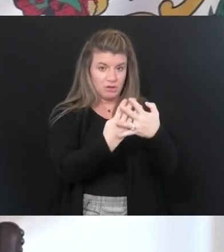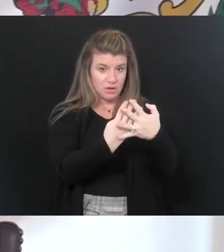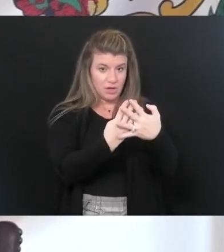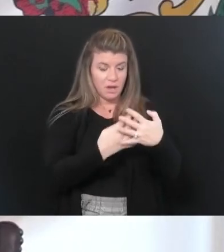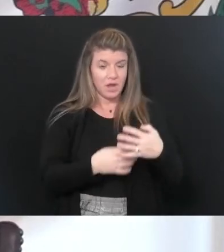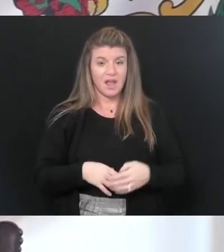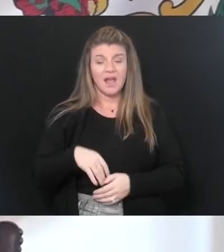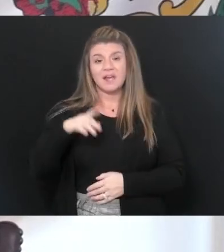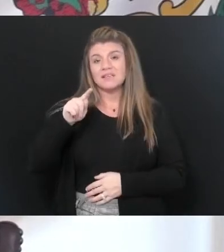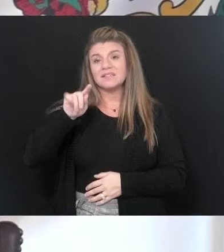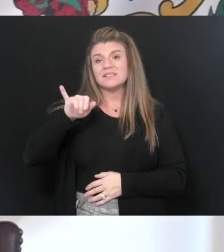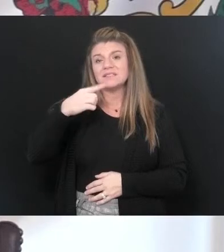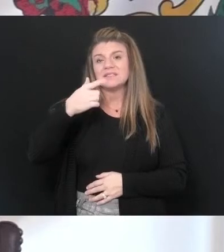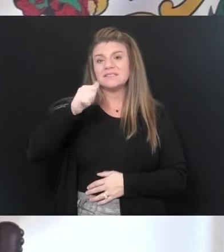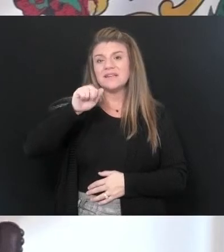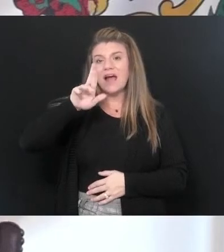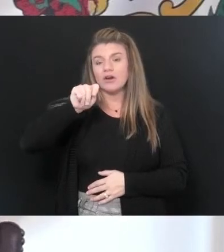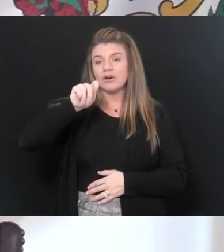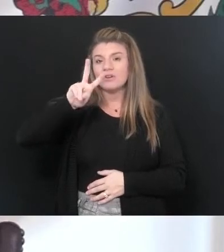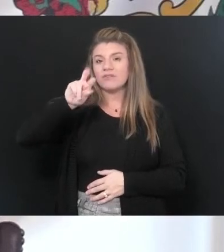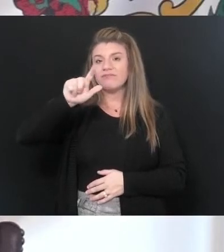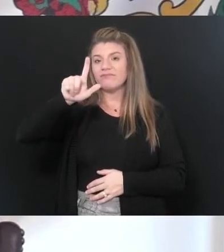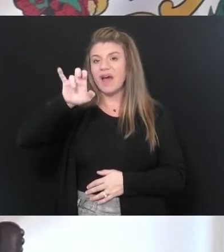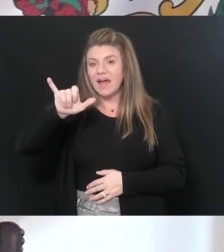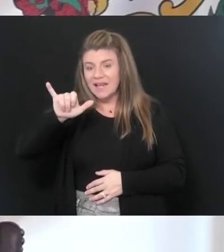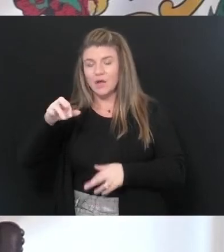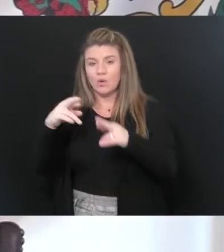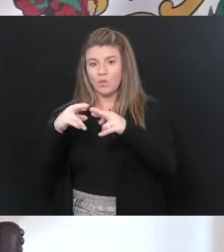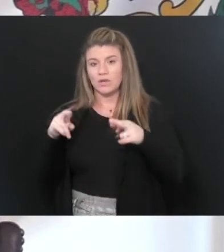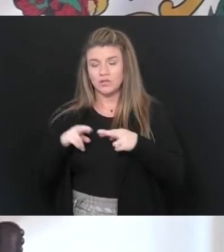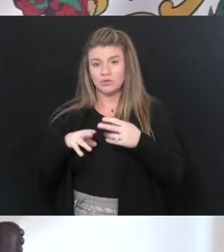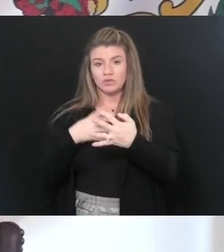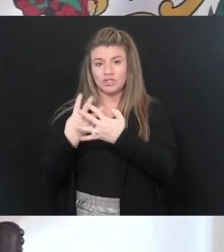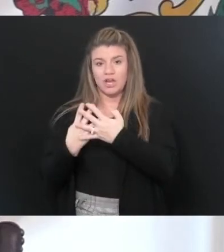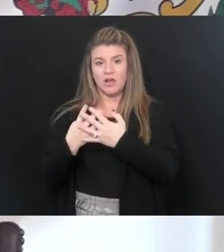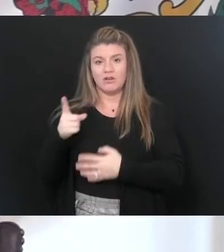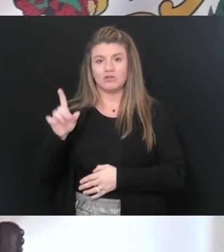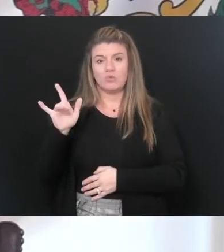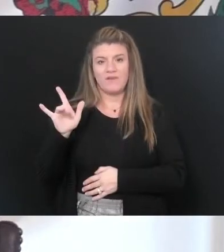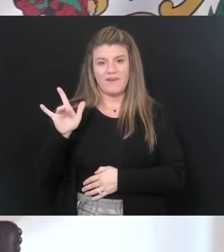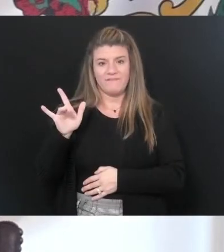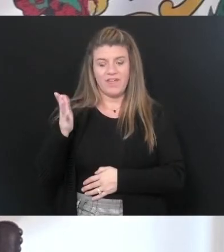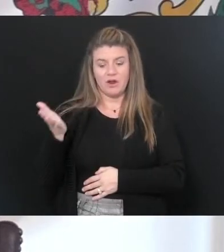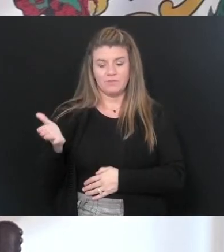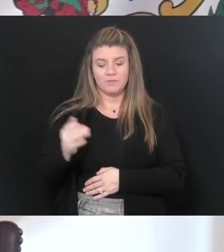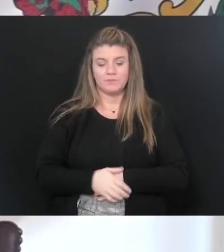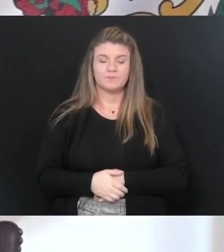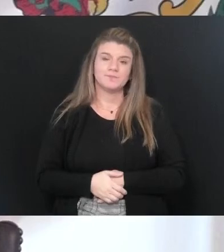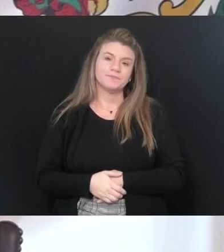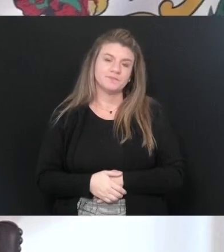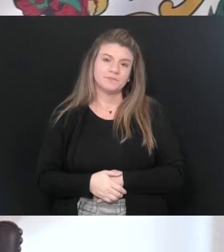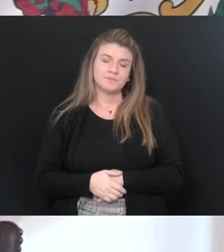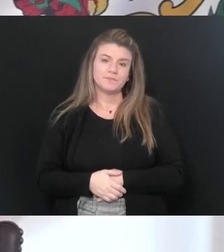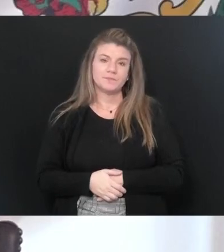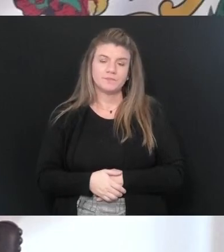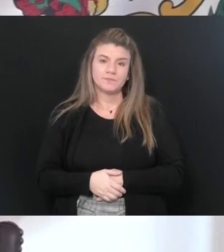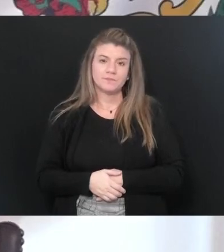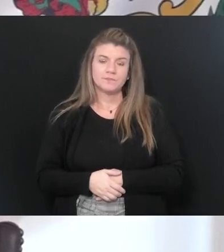at the Tigard Valley Regional Jail, we have 25 inmate cases.